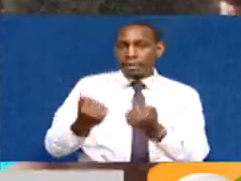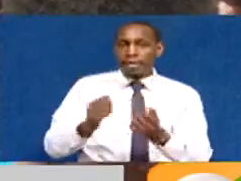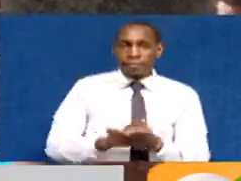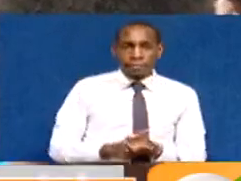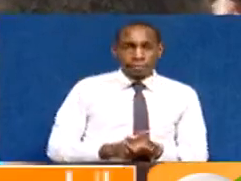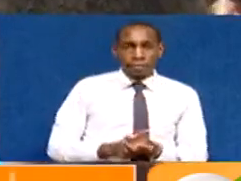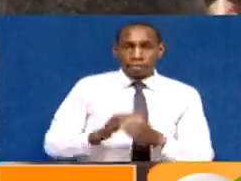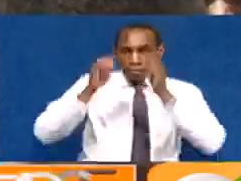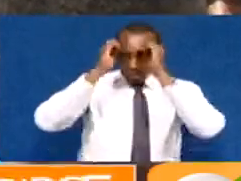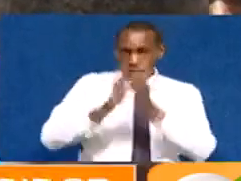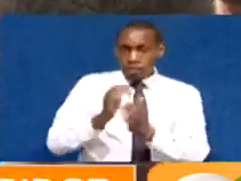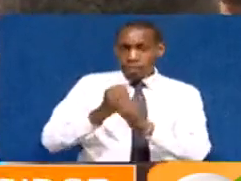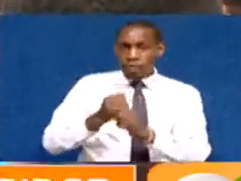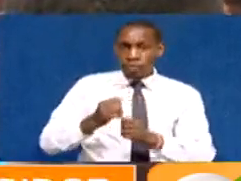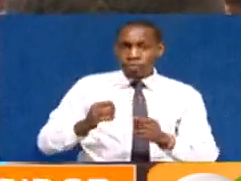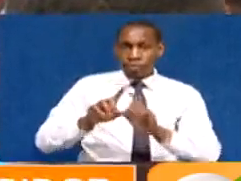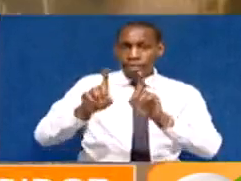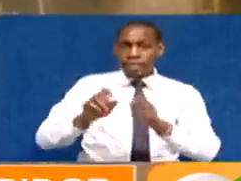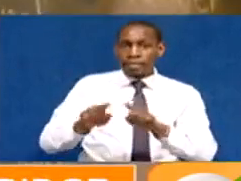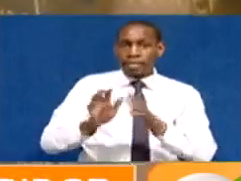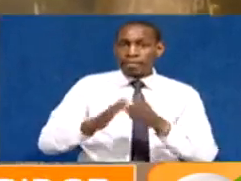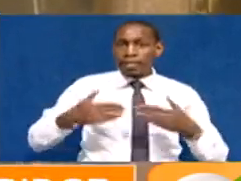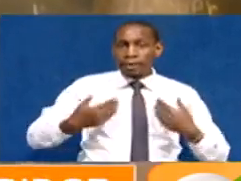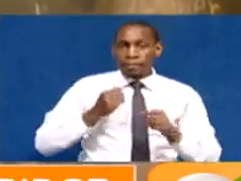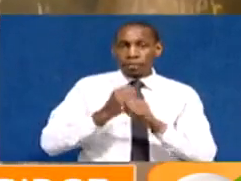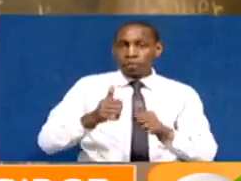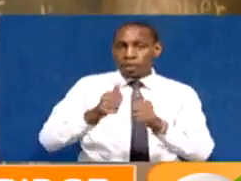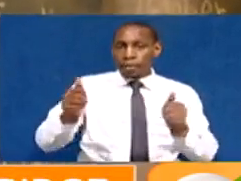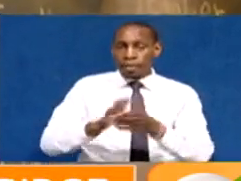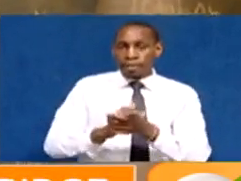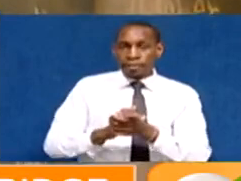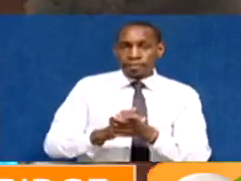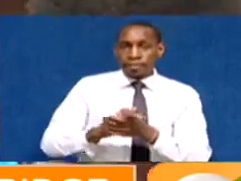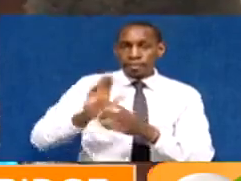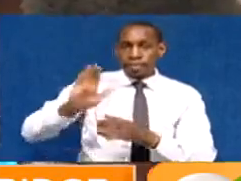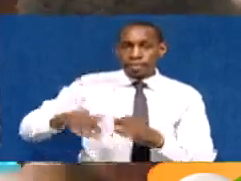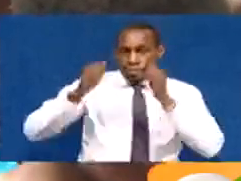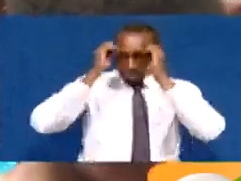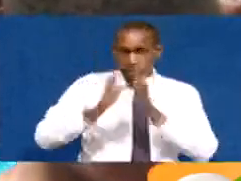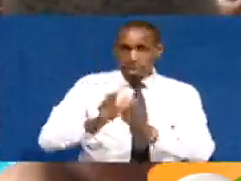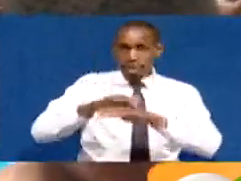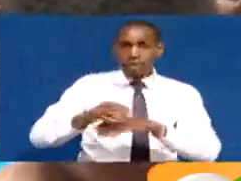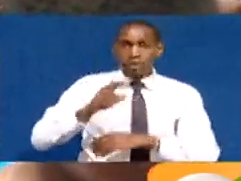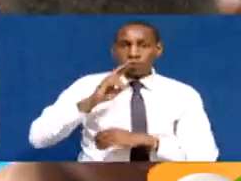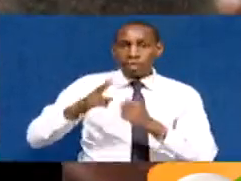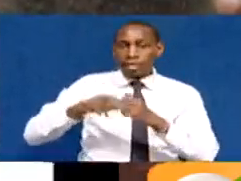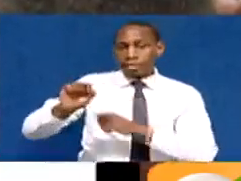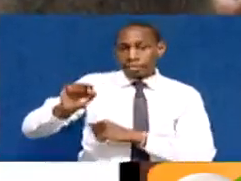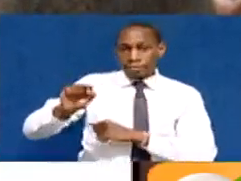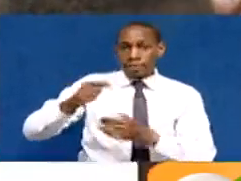for the exams, and I'm very happy that we really did well. Our last people had 275, which is a very